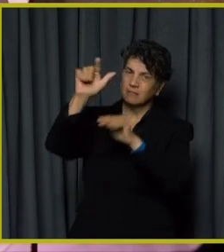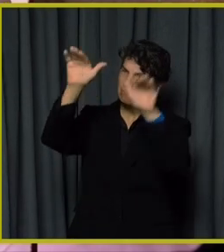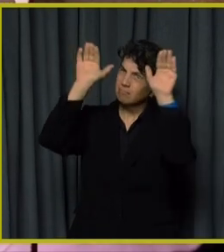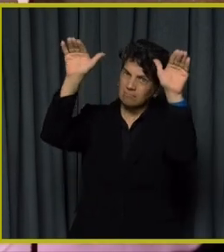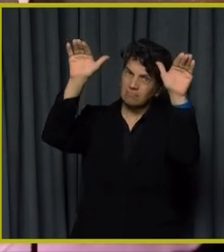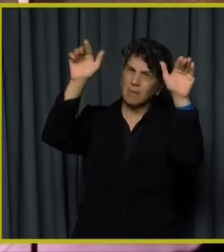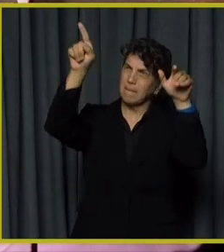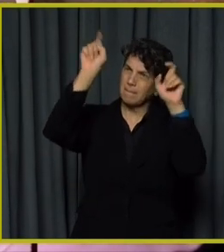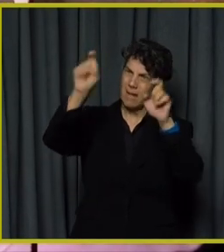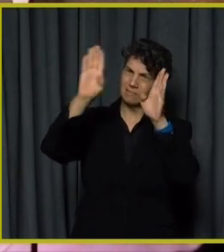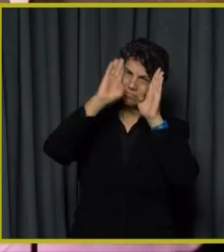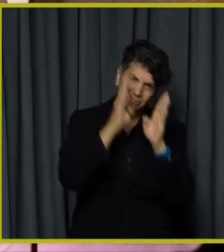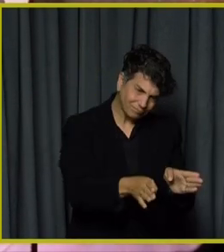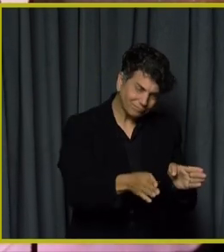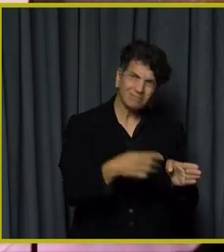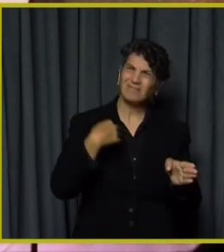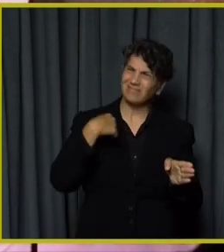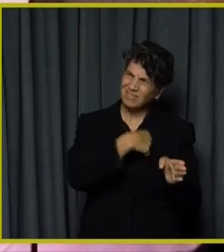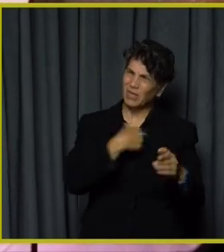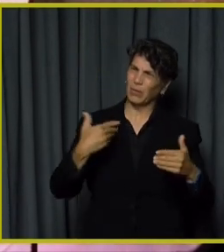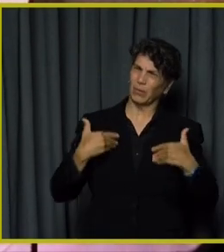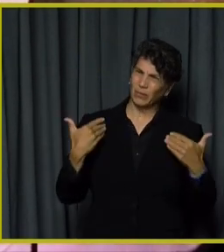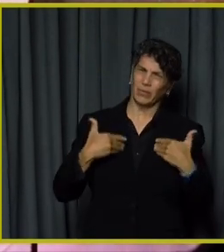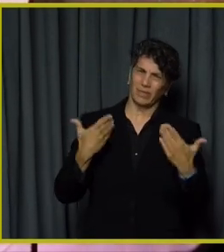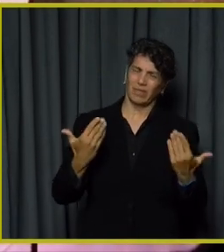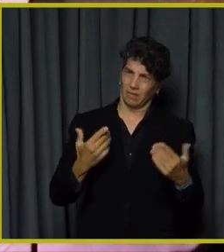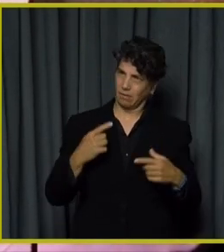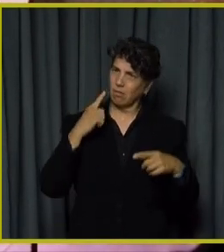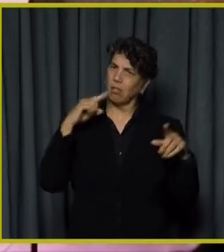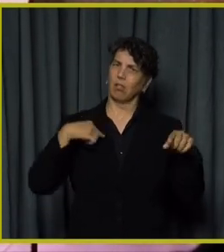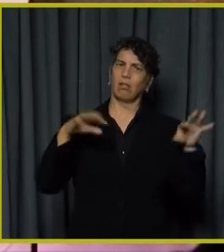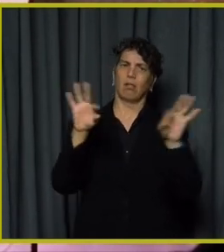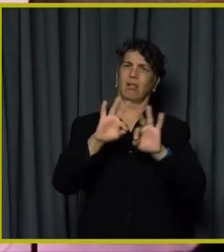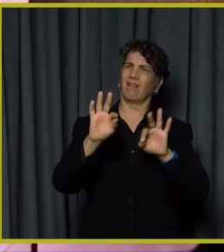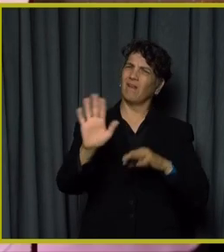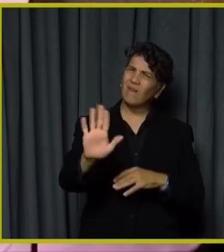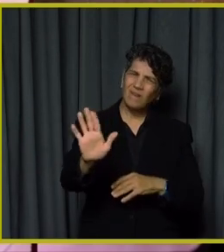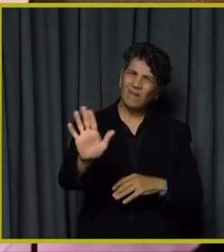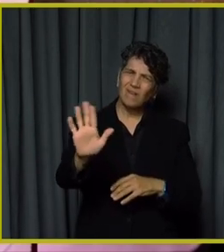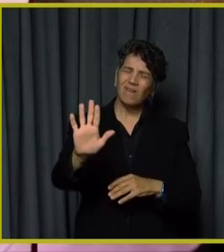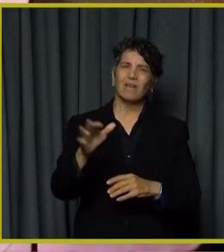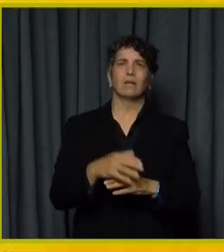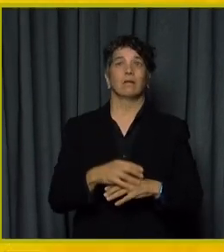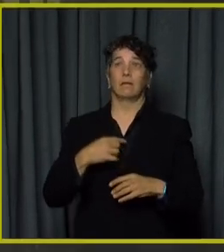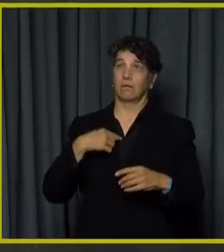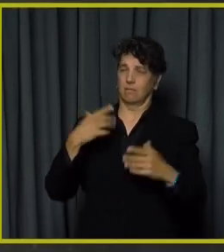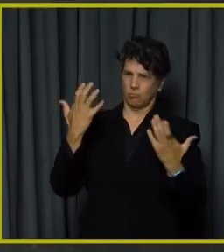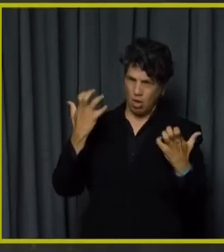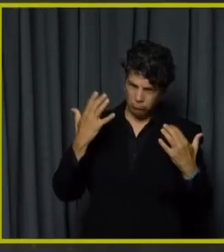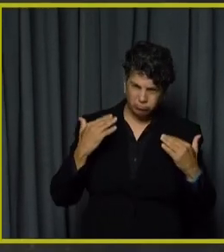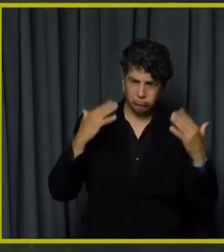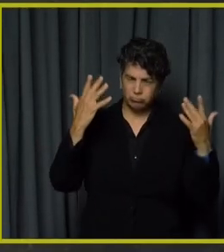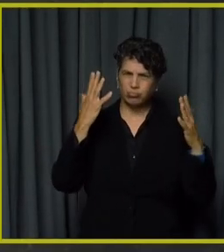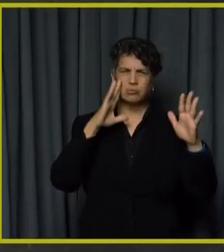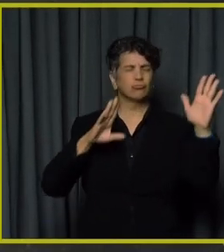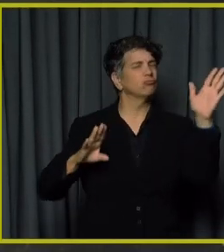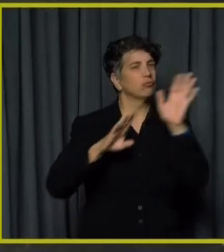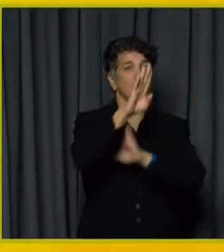the people are going to rise above, and that we will not lay silent no more.